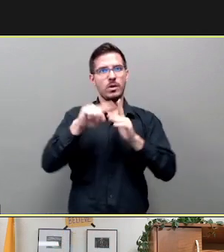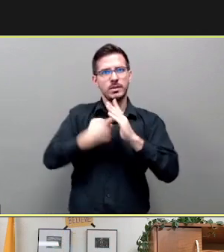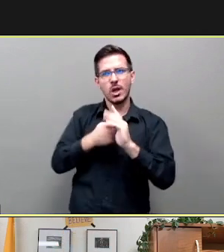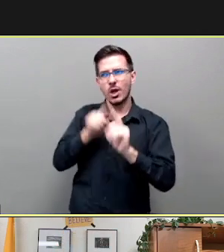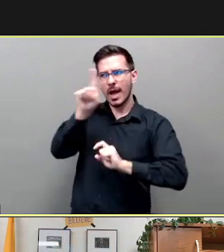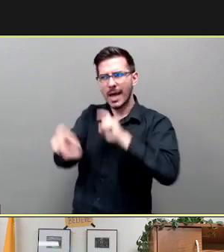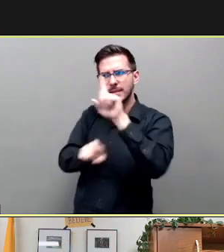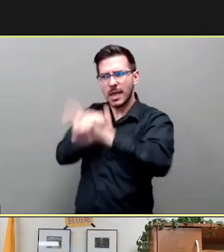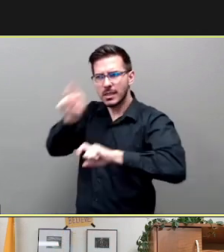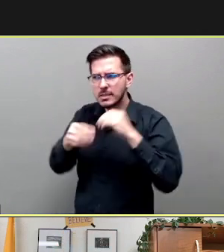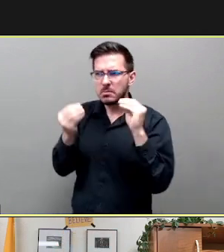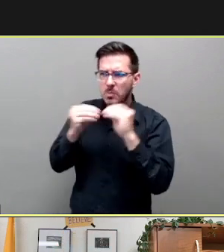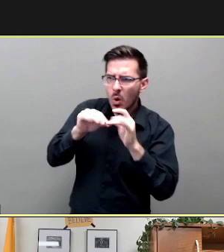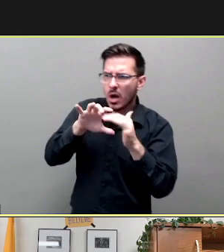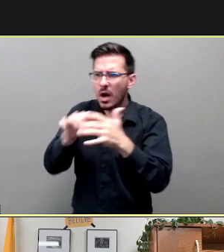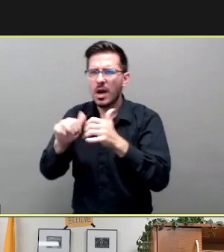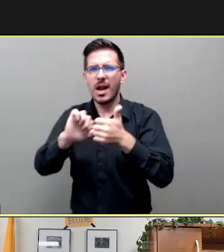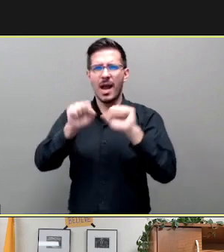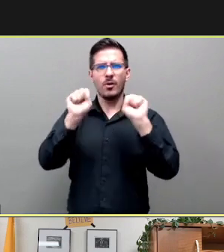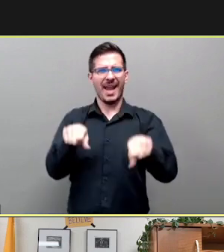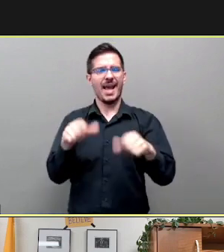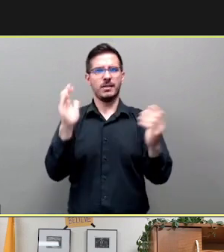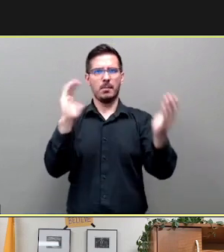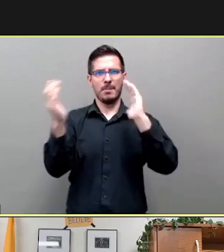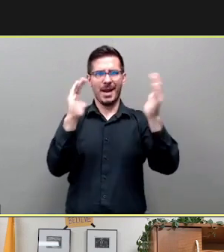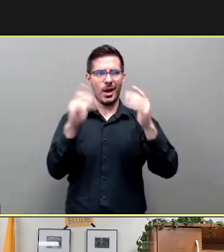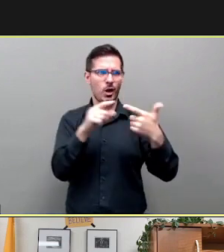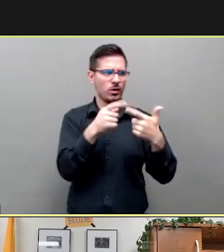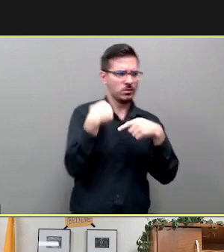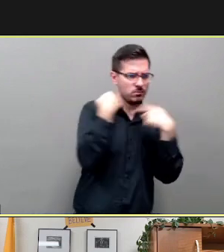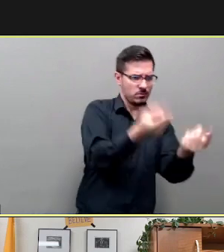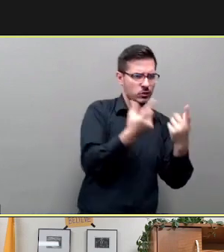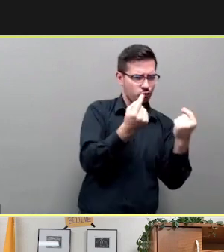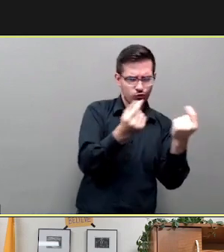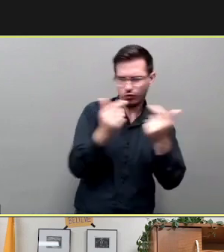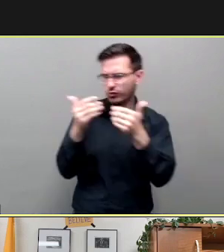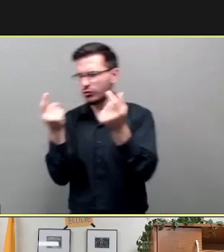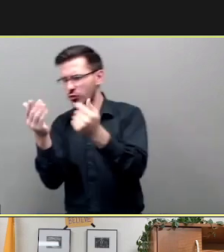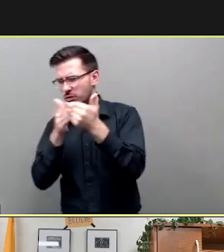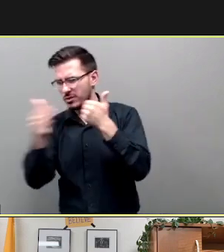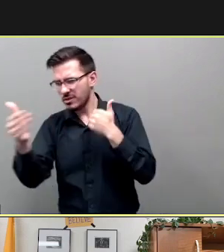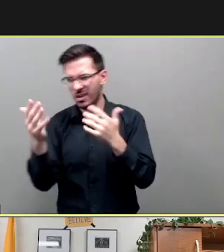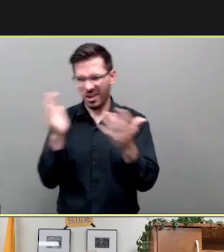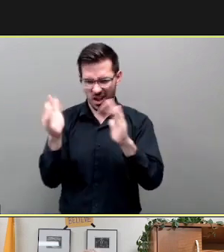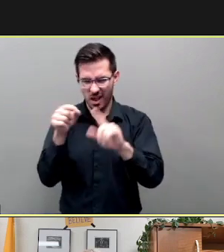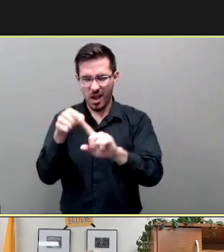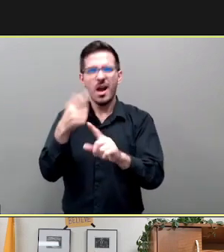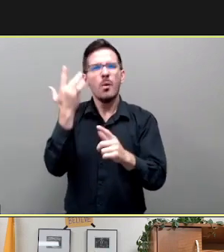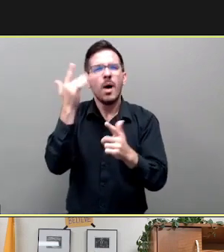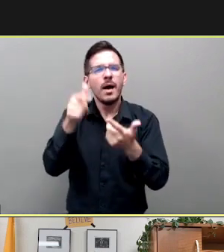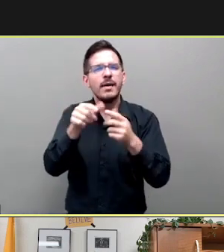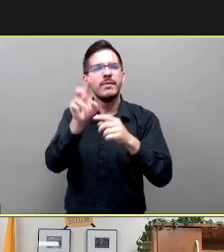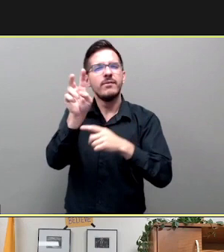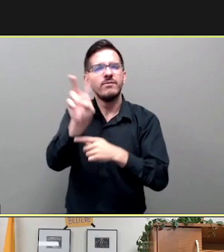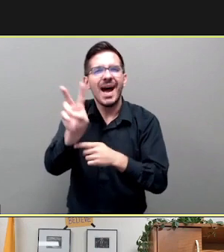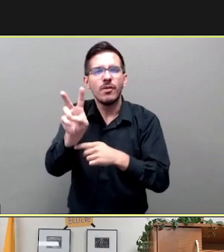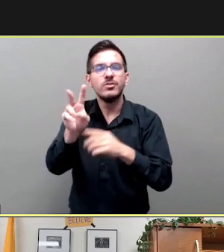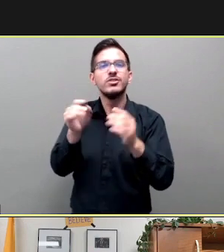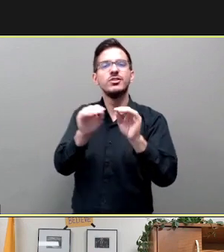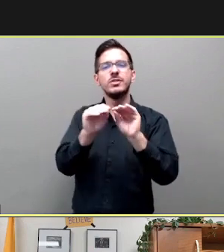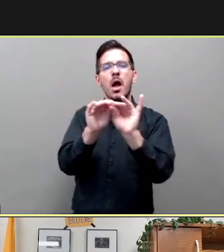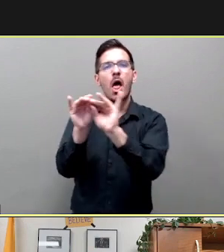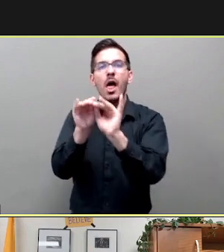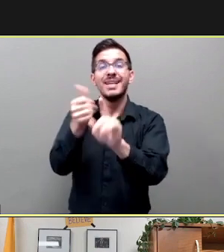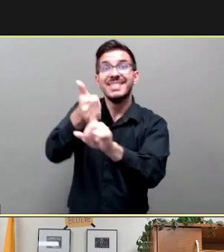literally make this apples to apples comparison, because the number of viral particles, not infectious, but viral